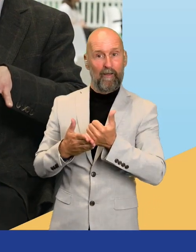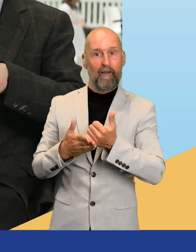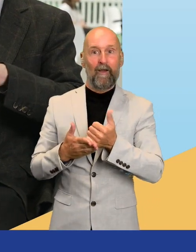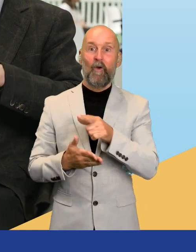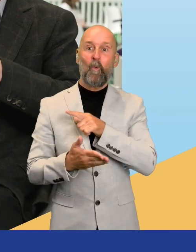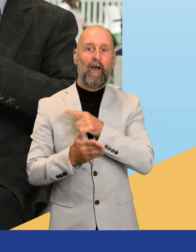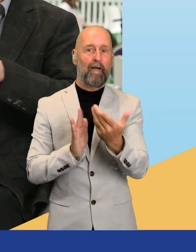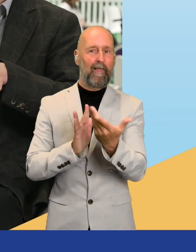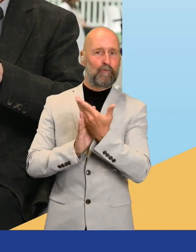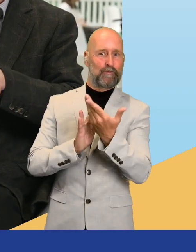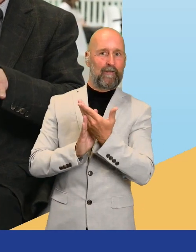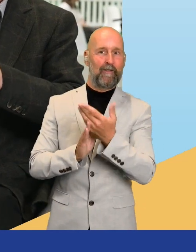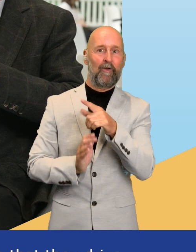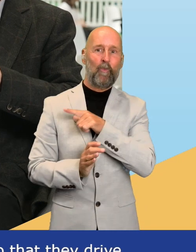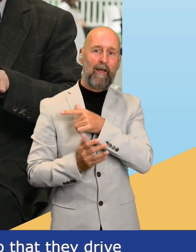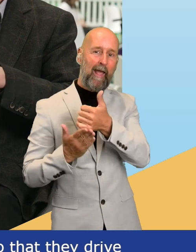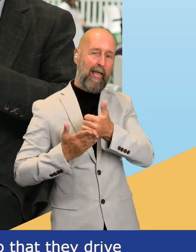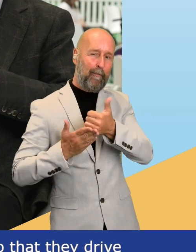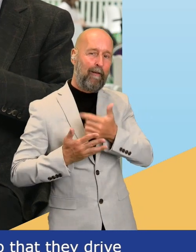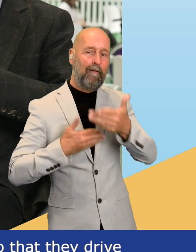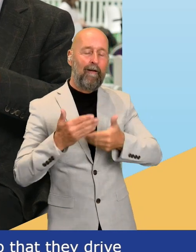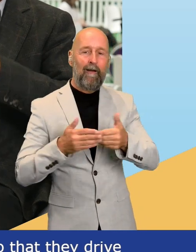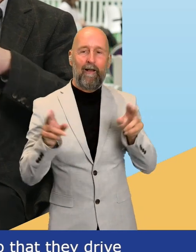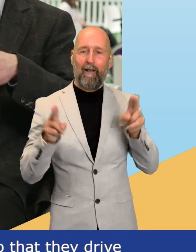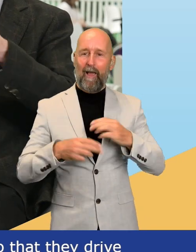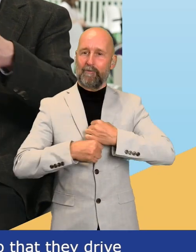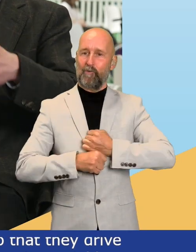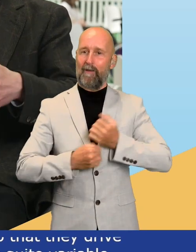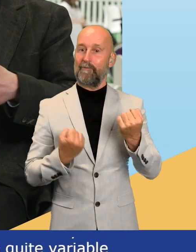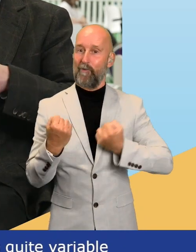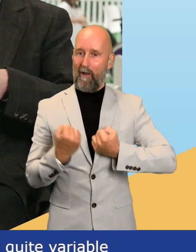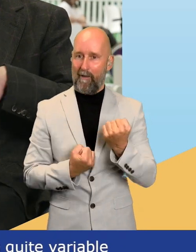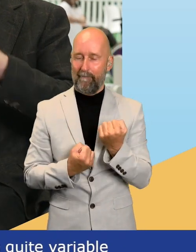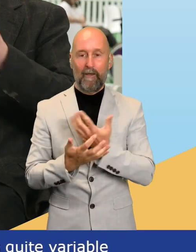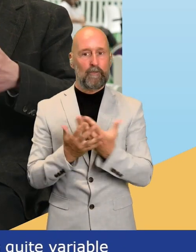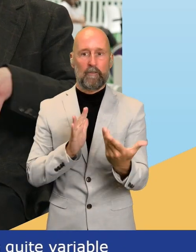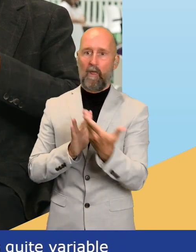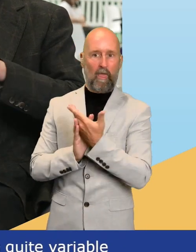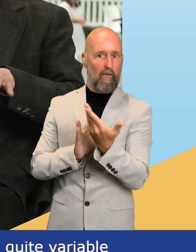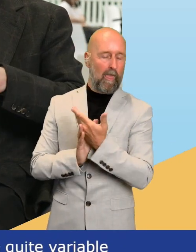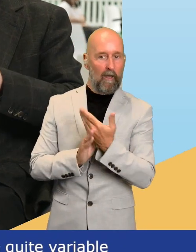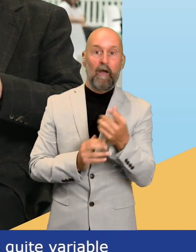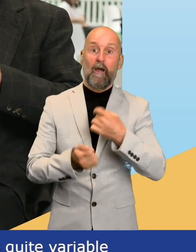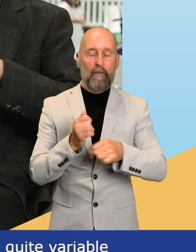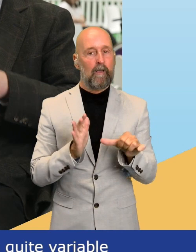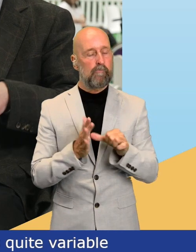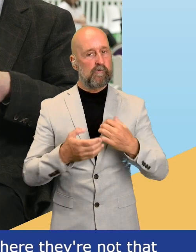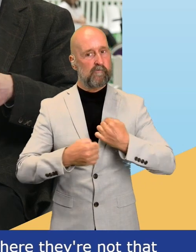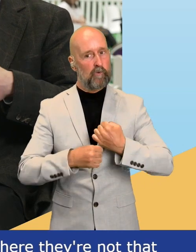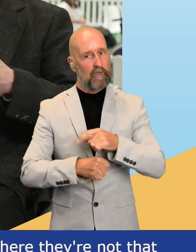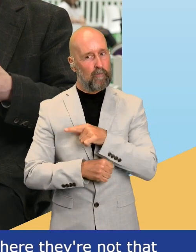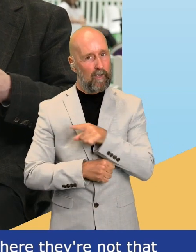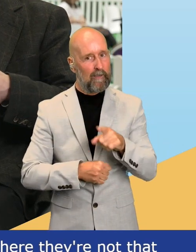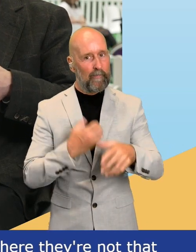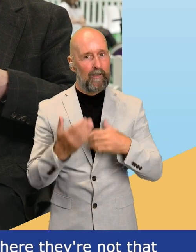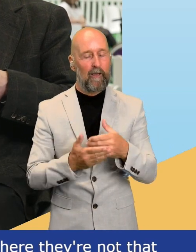that intrusive. They sort of catch you, help you out, take the strain out of driving, but they don't overly intrude. When they do, it can be quite frustrating because then